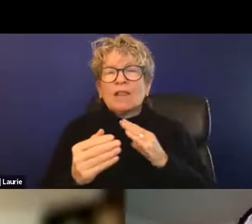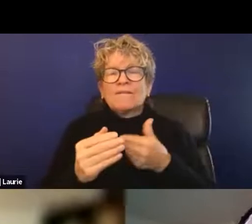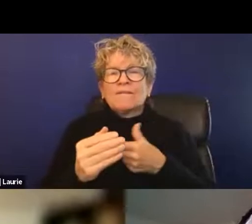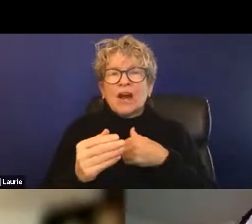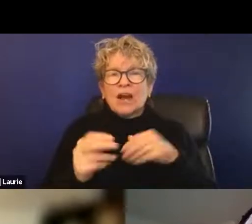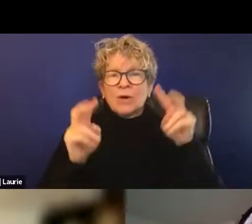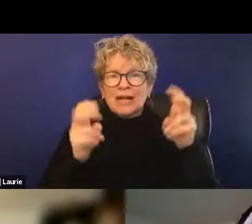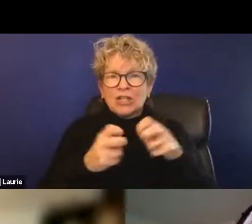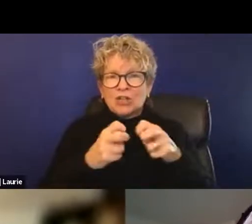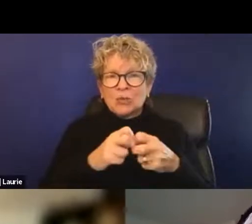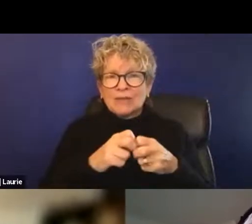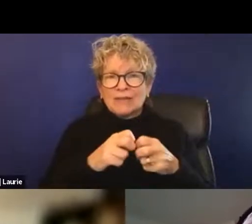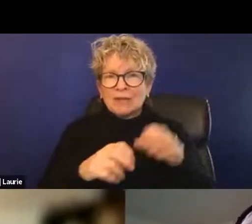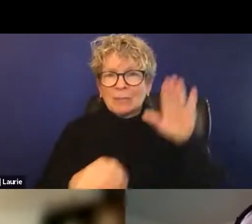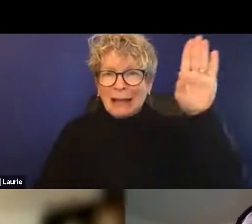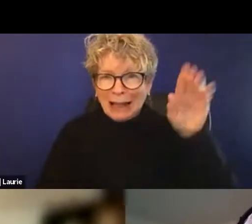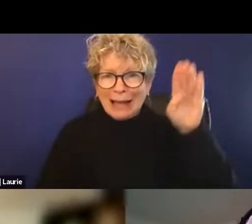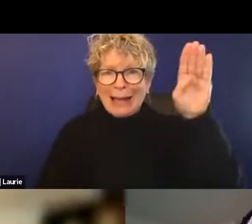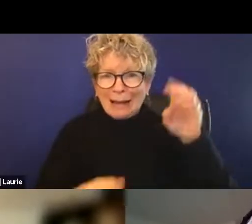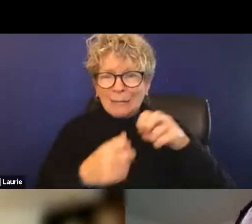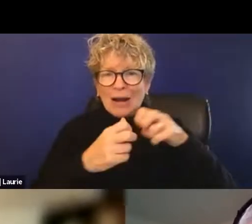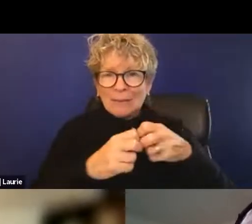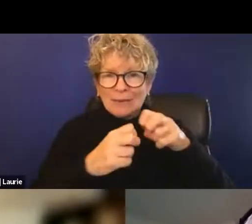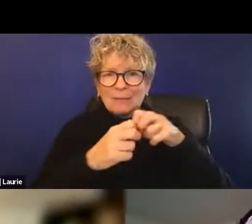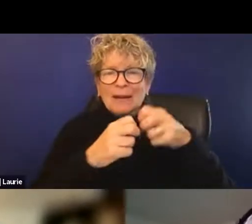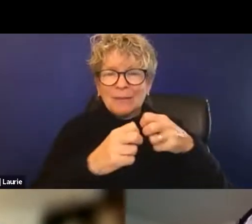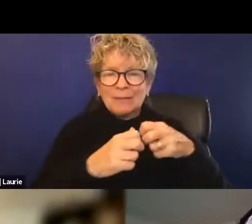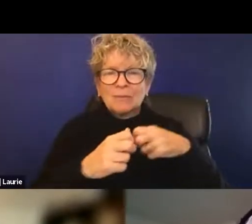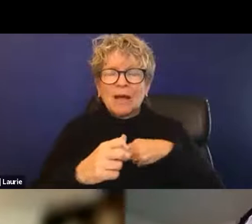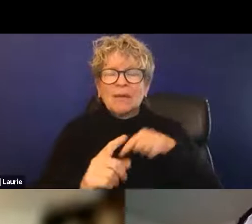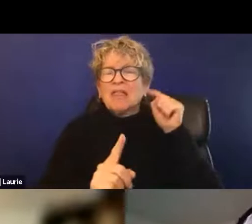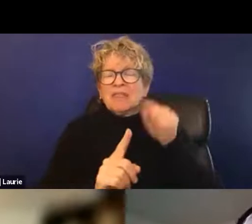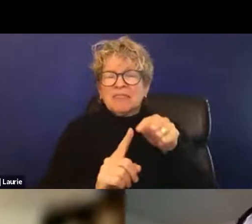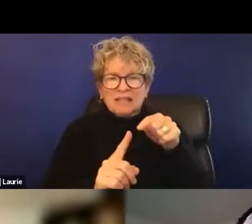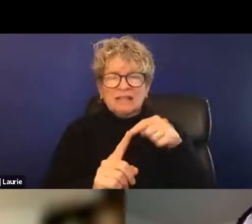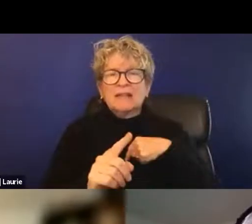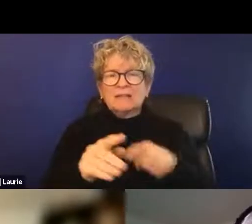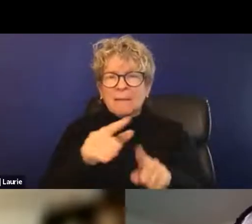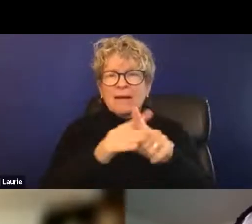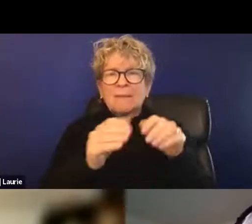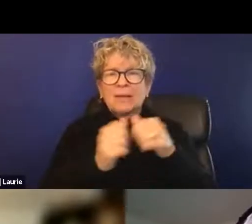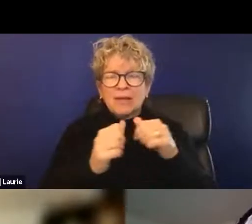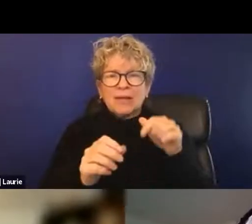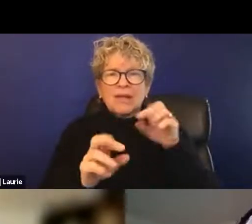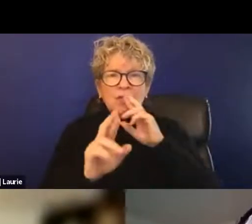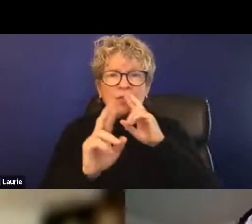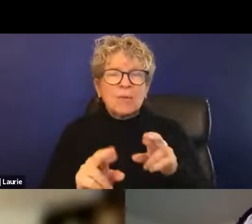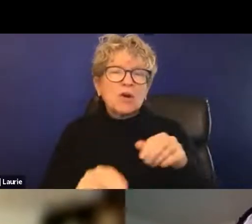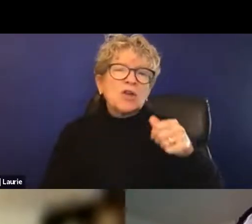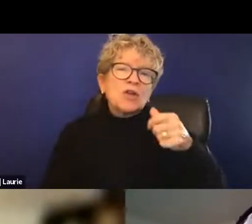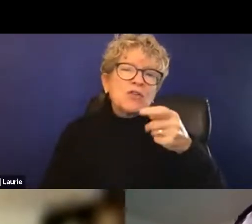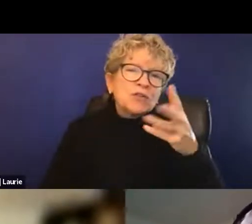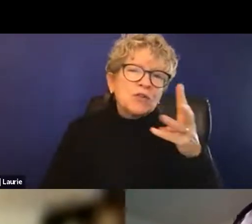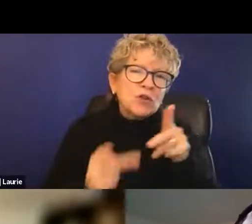report. There's a few areas of minor inaccuracies, but I think that's to be understood because the system is so complicated and it's